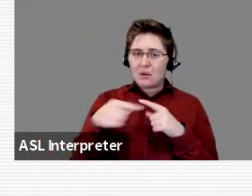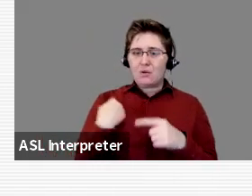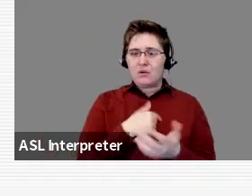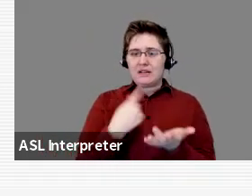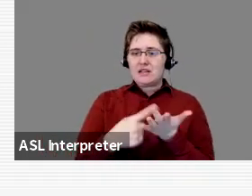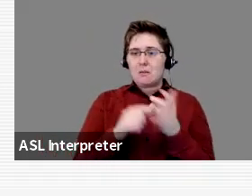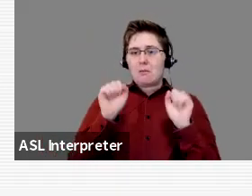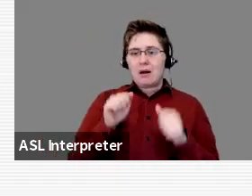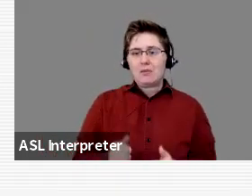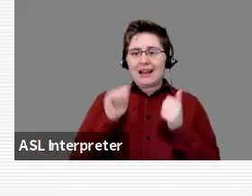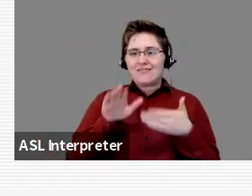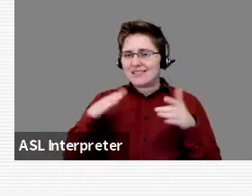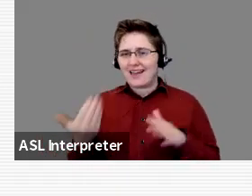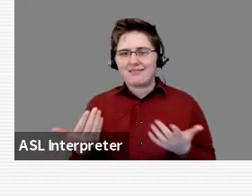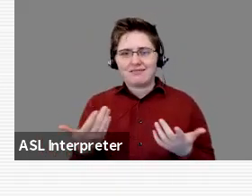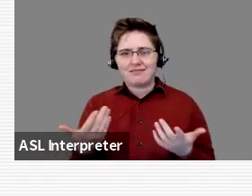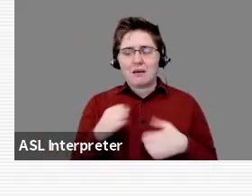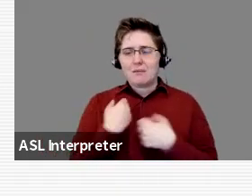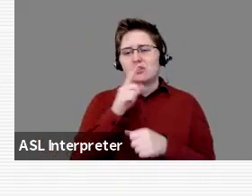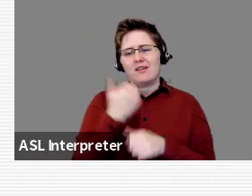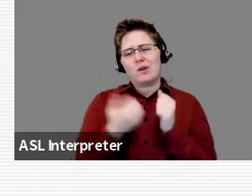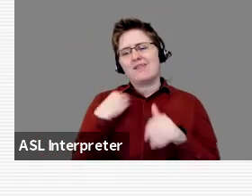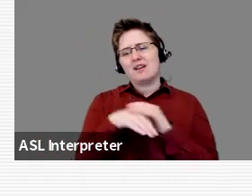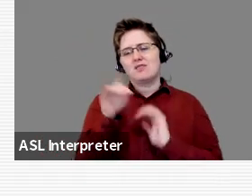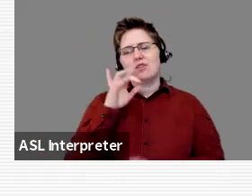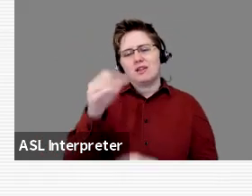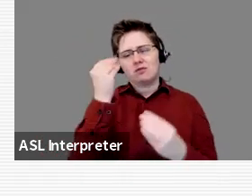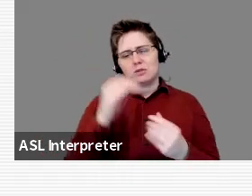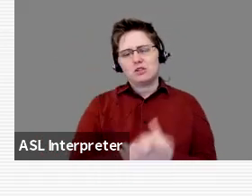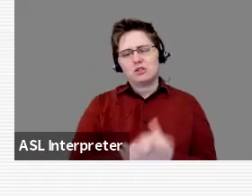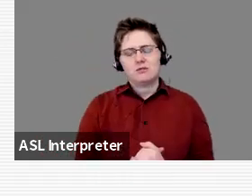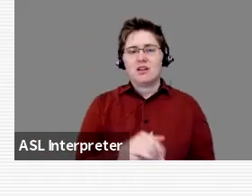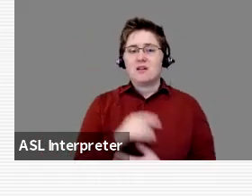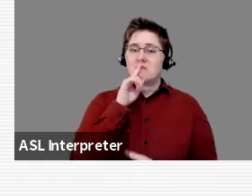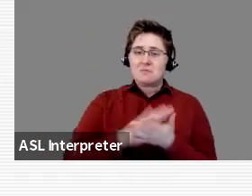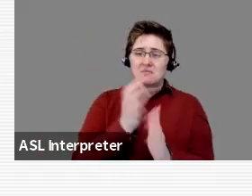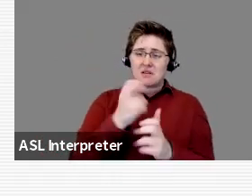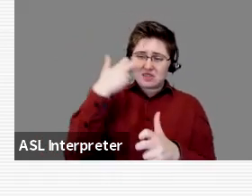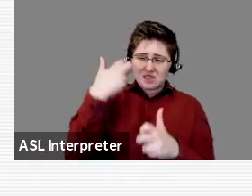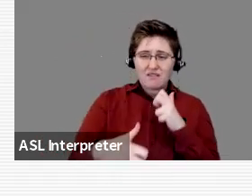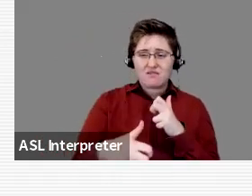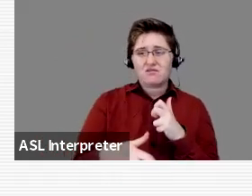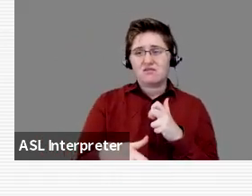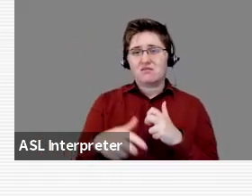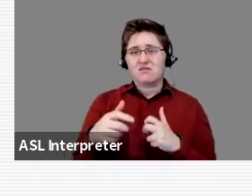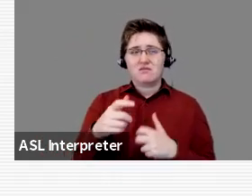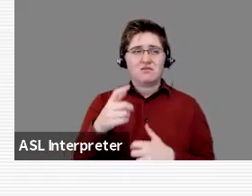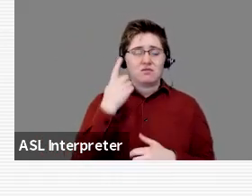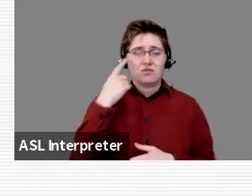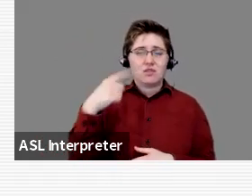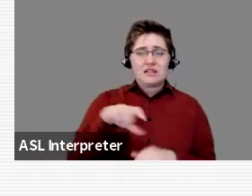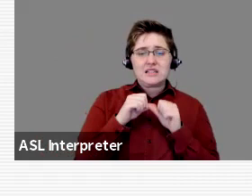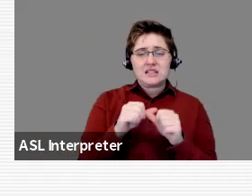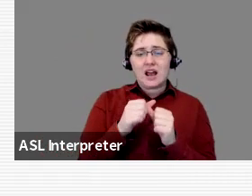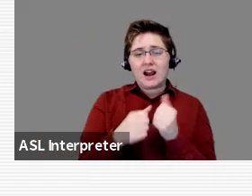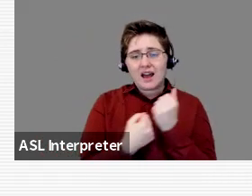potential life and death, to make sure everybody has access to that information. It becomes really hard to continue to